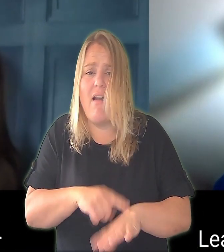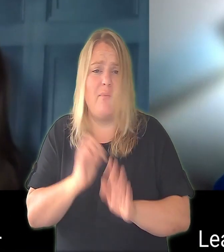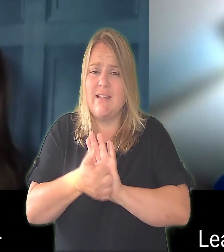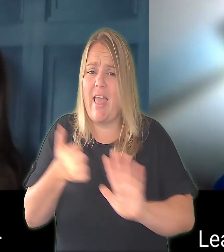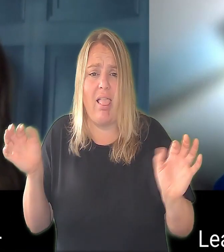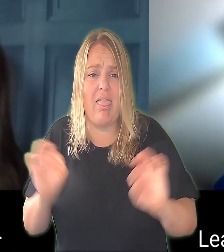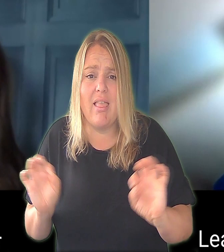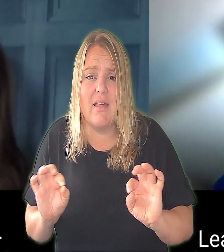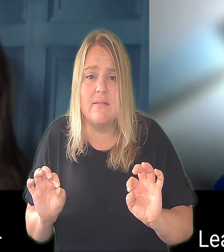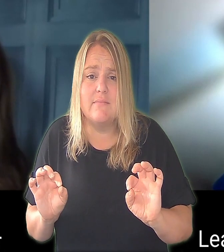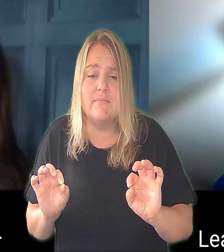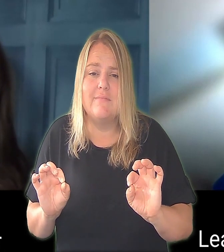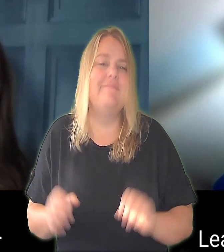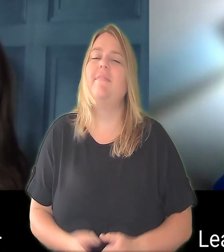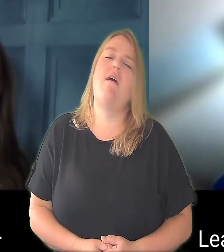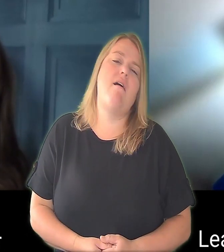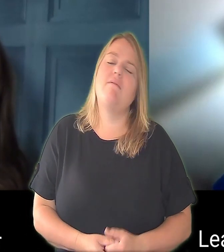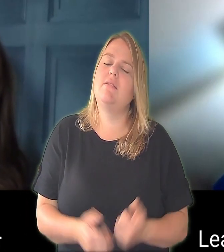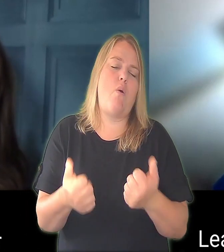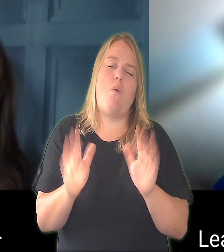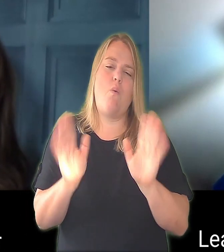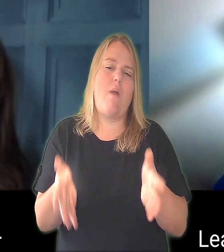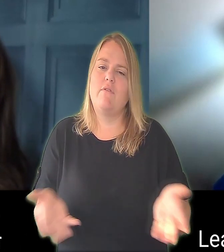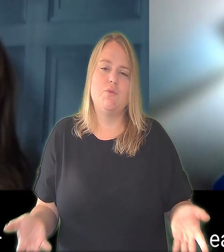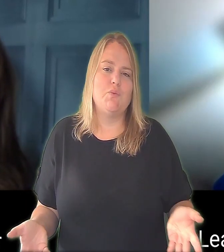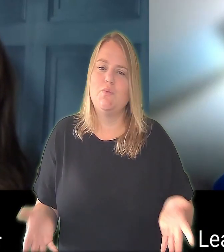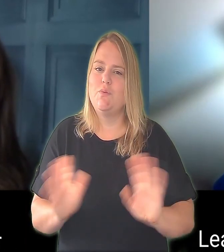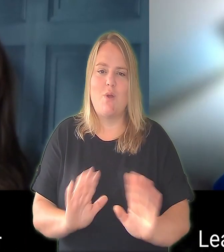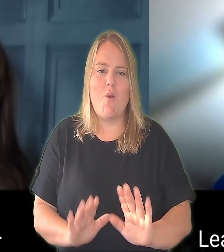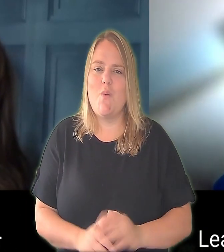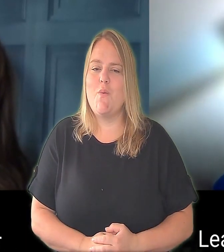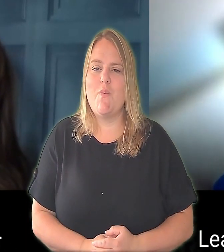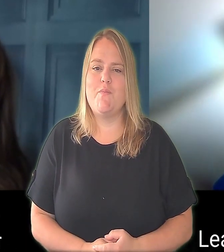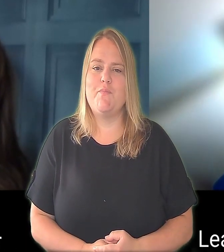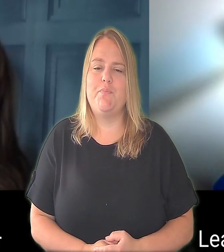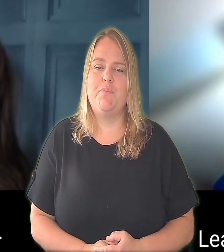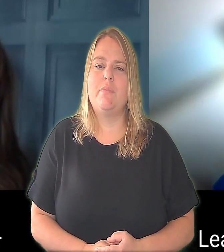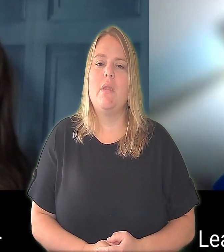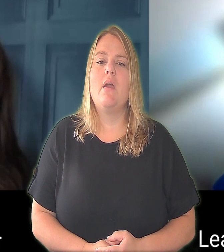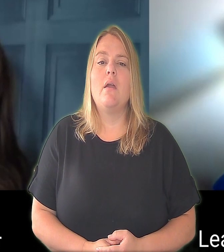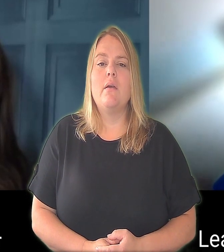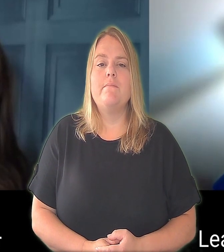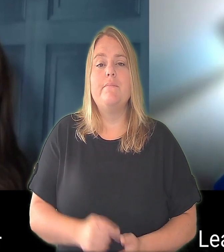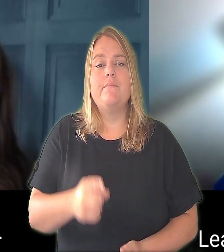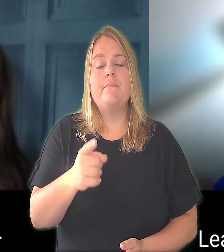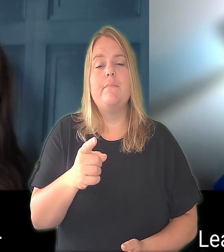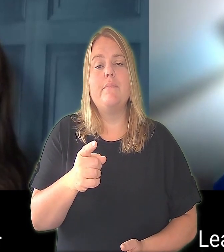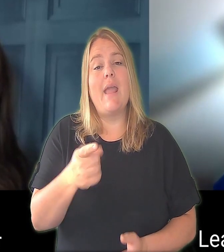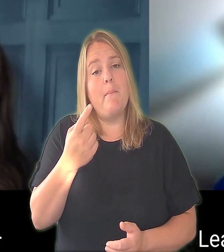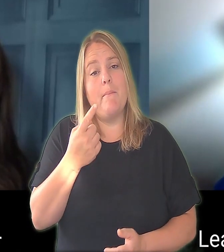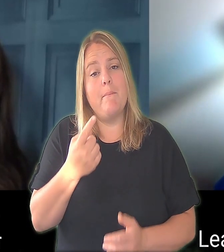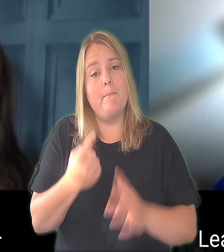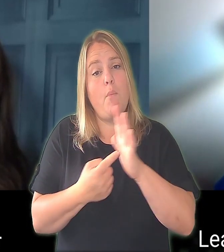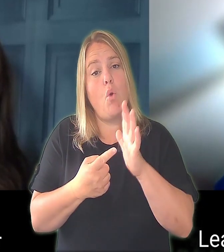community first, do I? We haven't got the time or the skill set to be doing that. No, not at all. This isn't designed to be